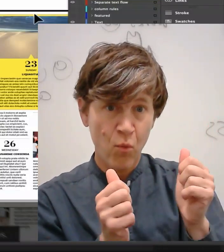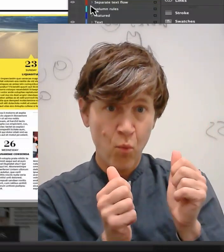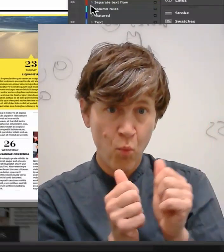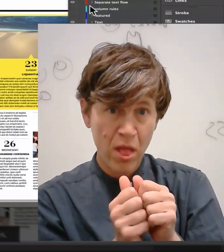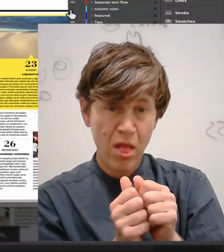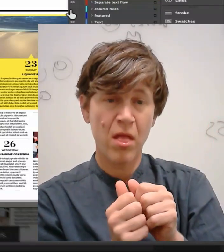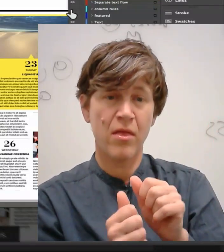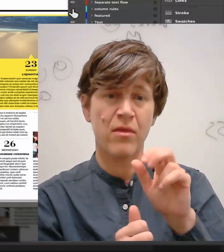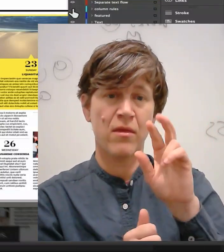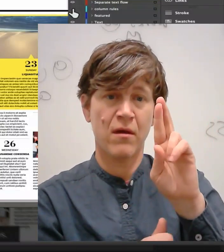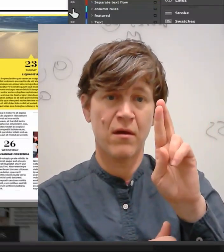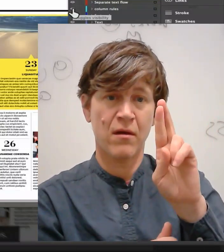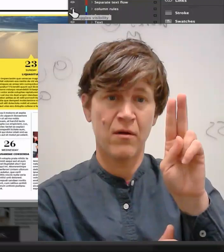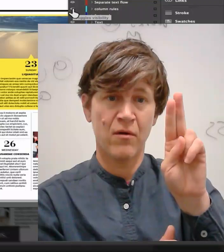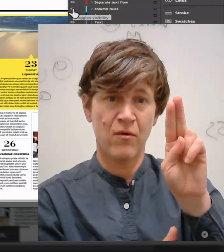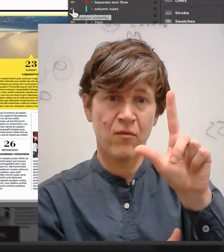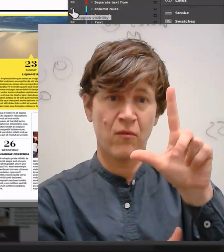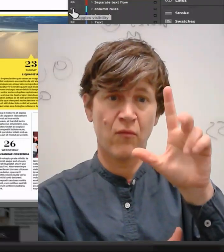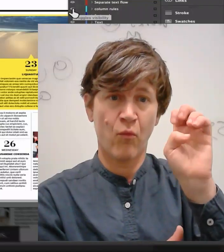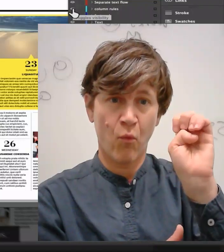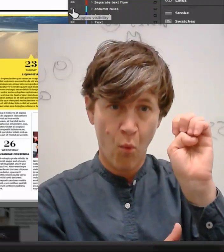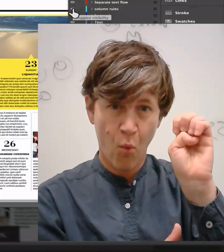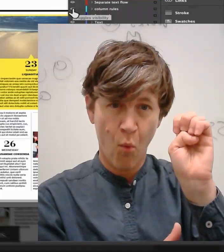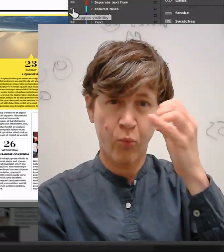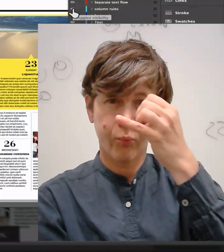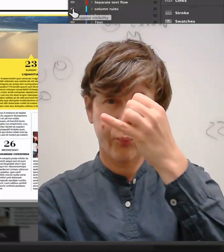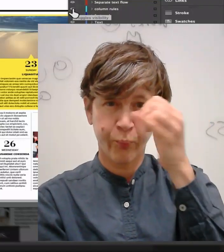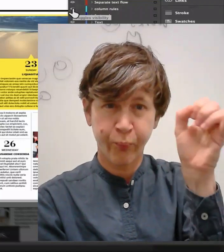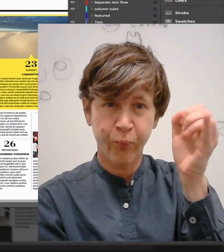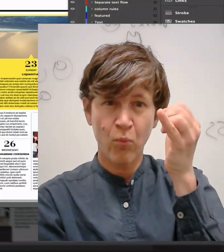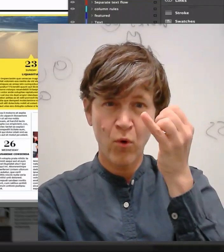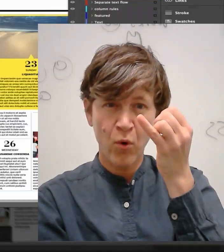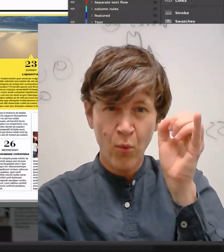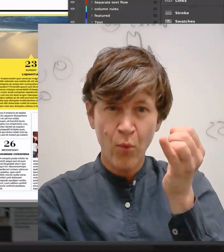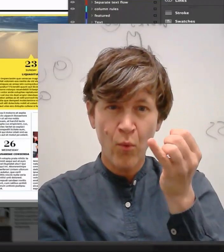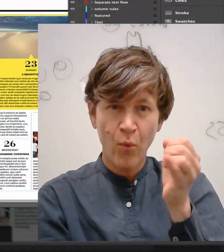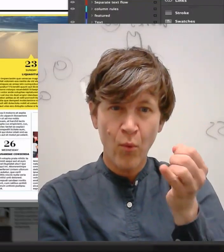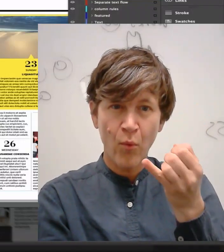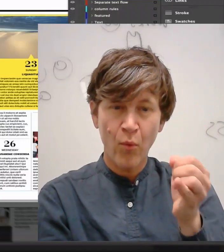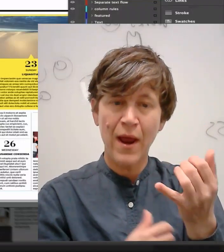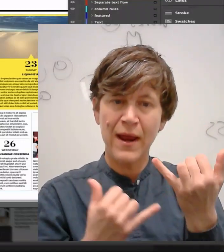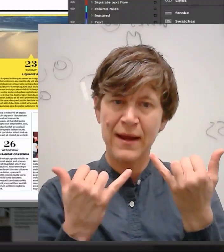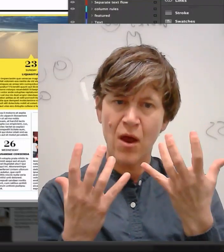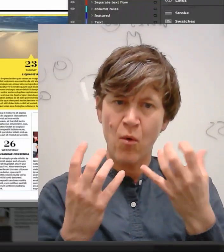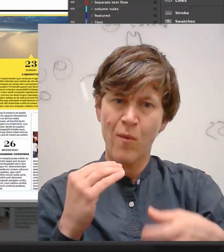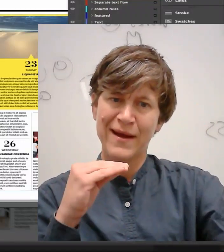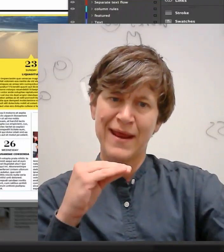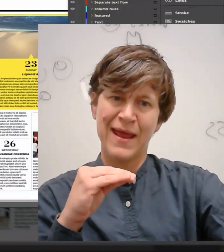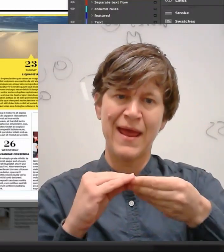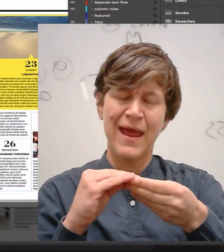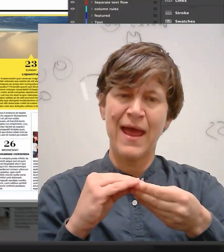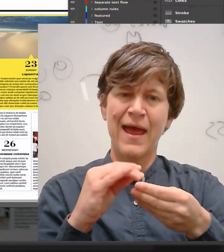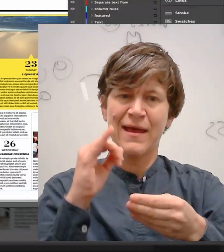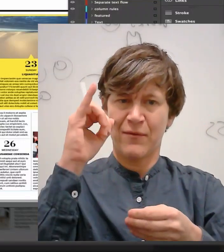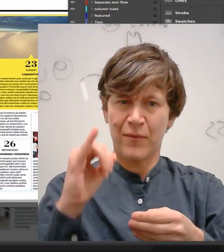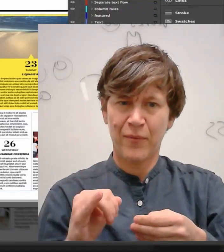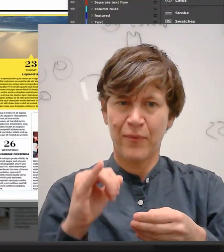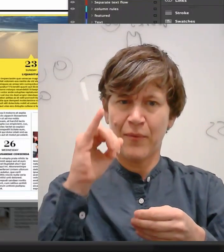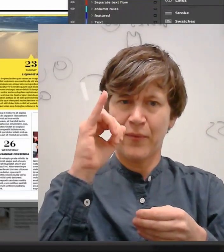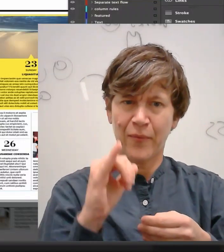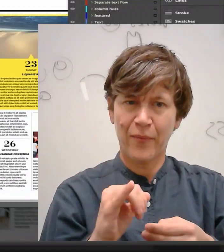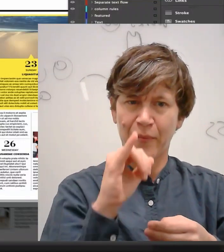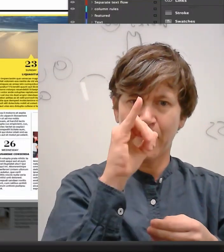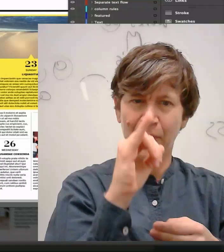now want to add in vertical column rules. These are just going to help the reader navigate all of